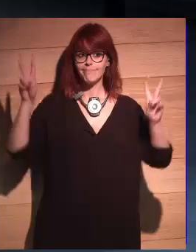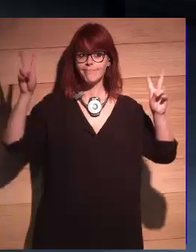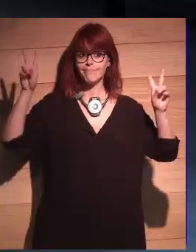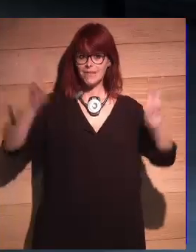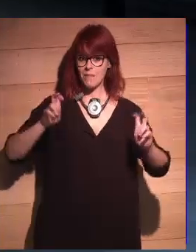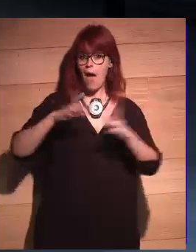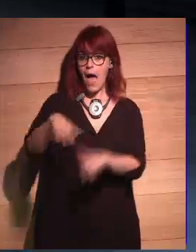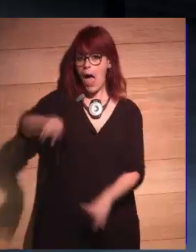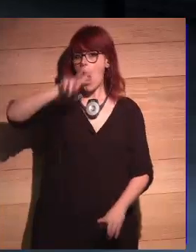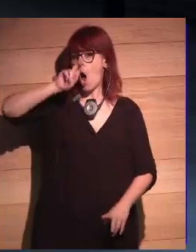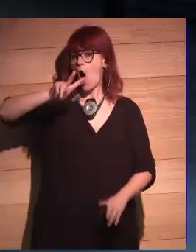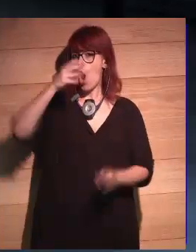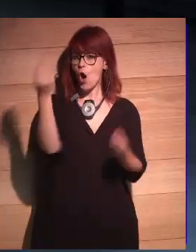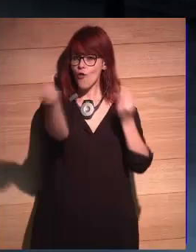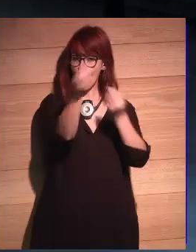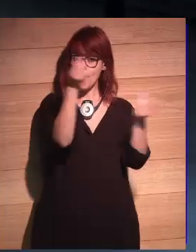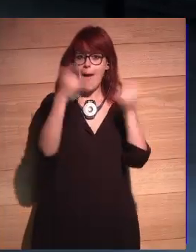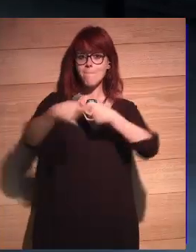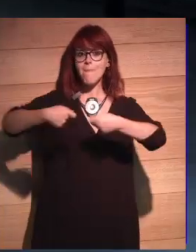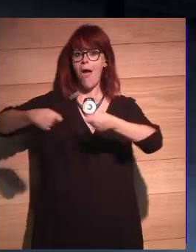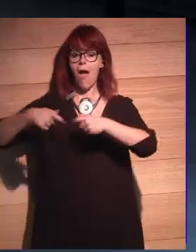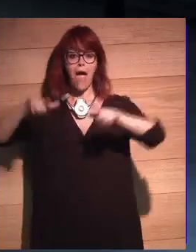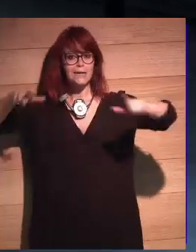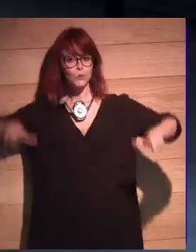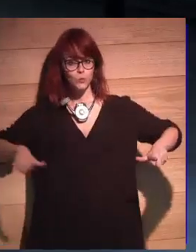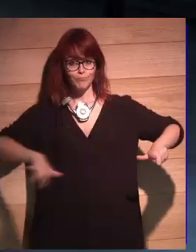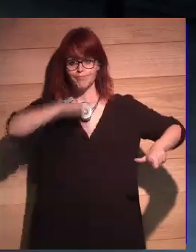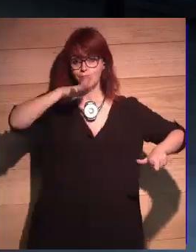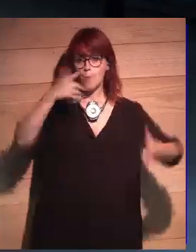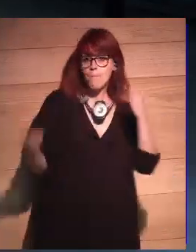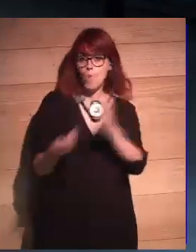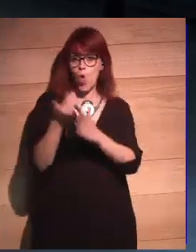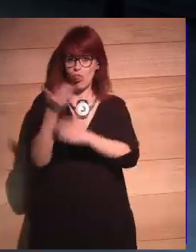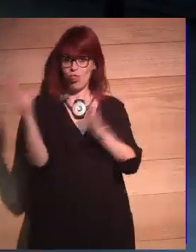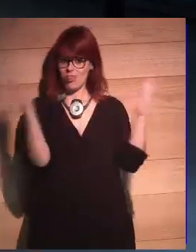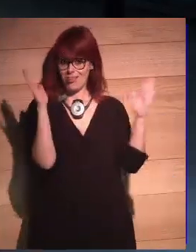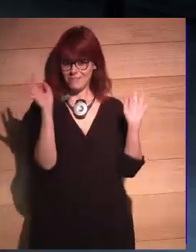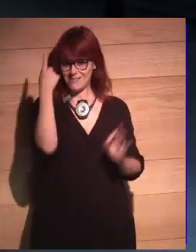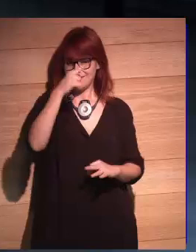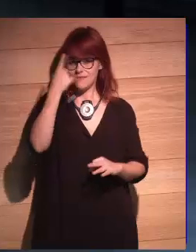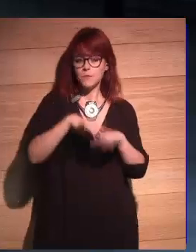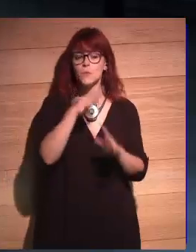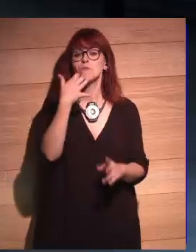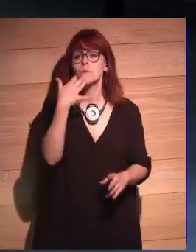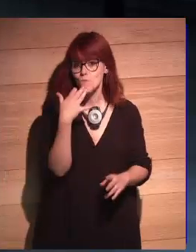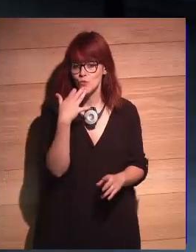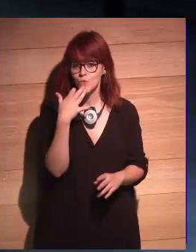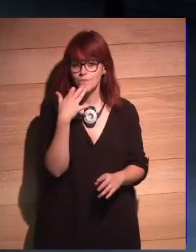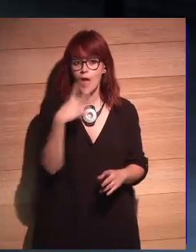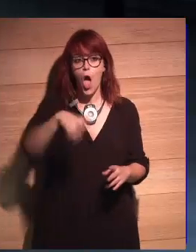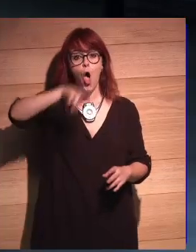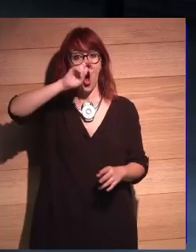has come a long way. And we all know that kind of new car smell. We also know that